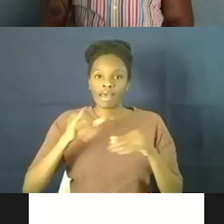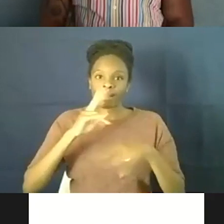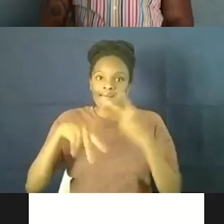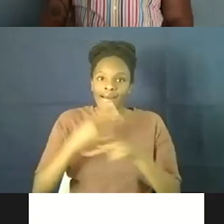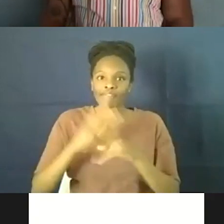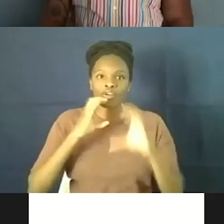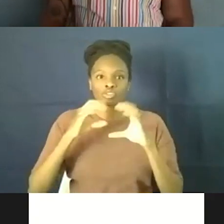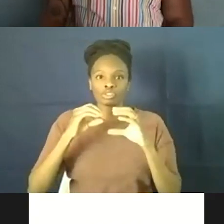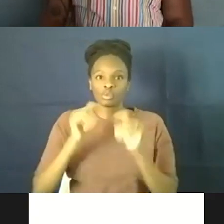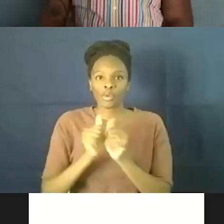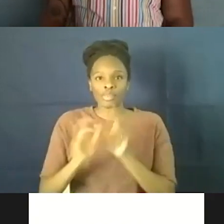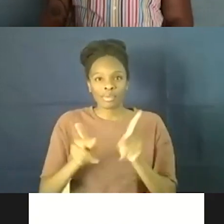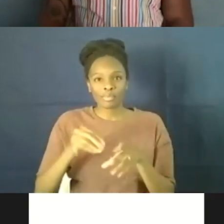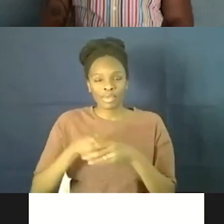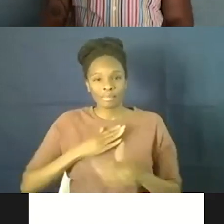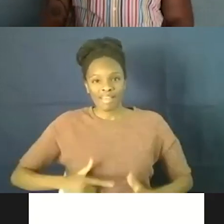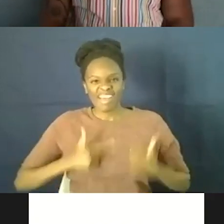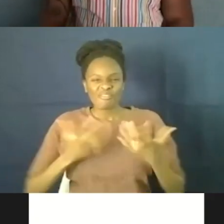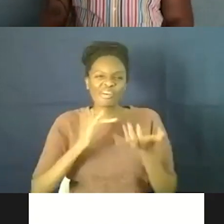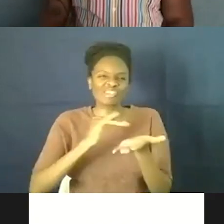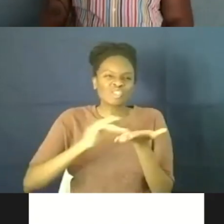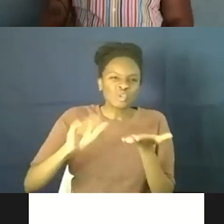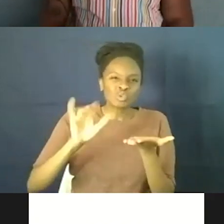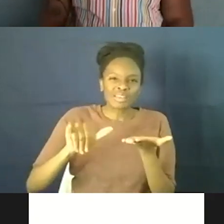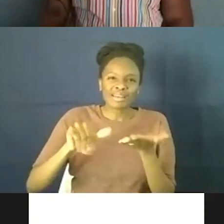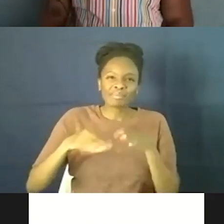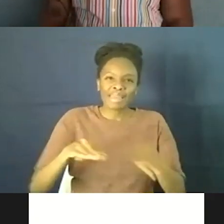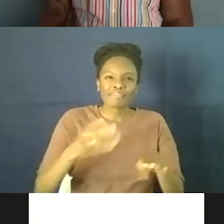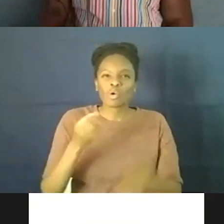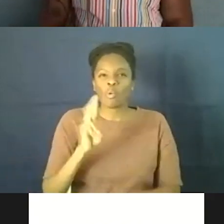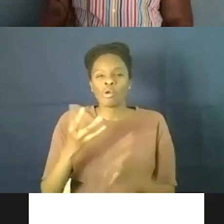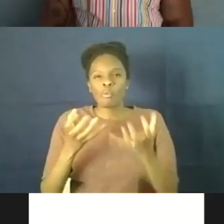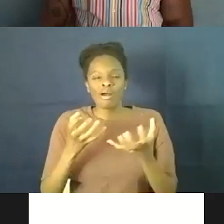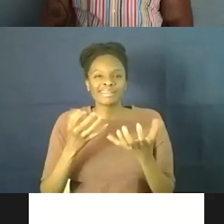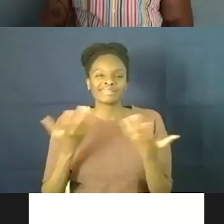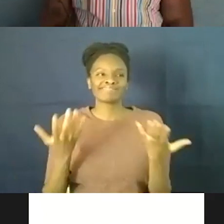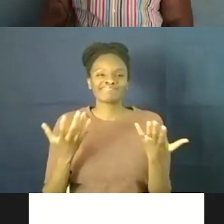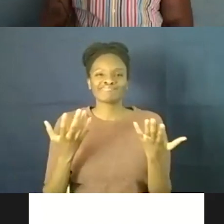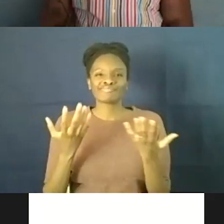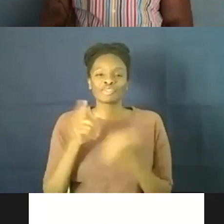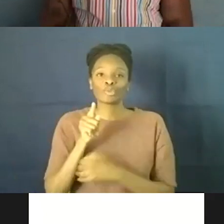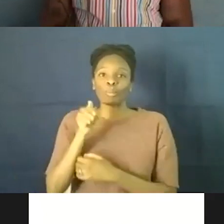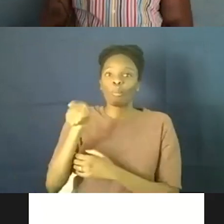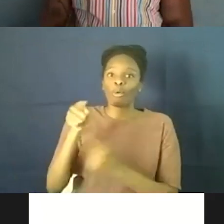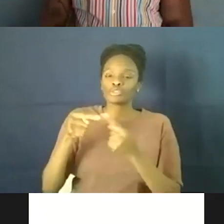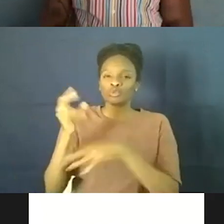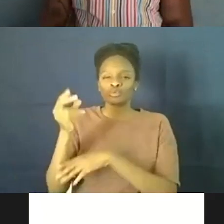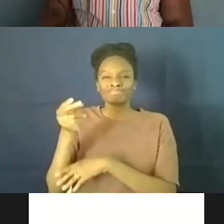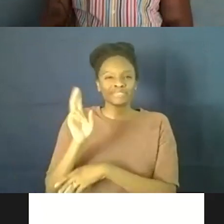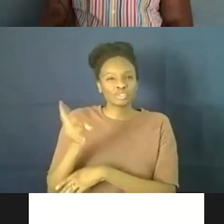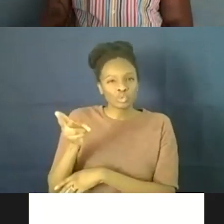to make excuses for the behavior or wanted to, you know, point toward, like, historical events